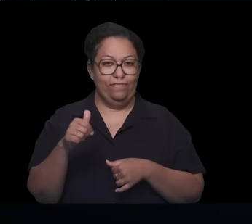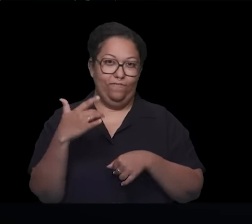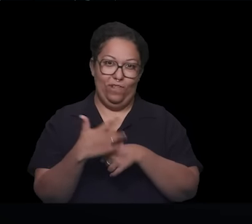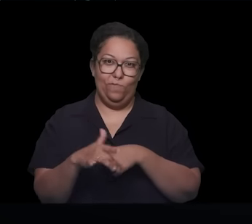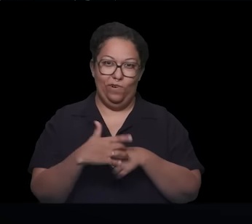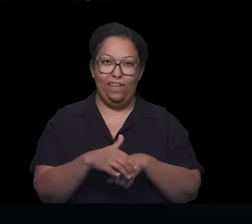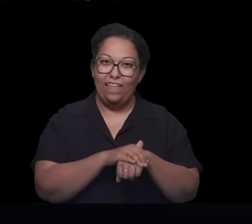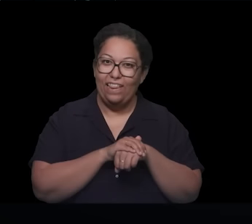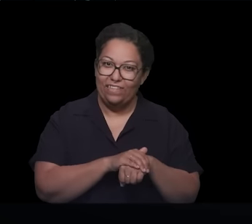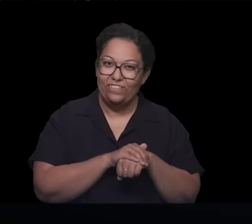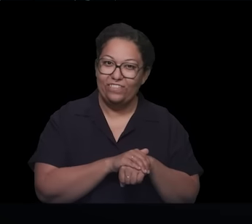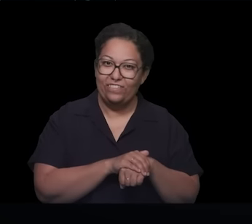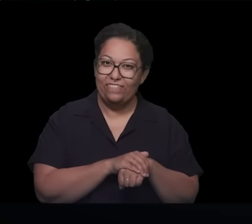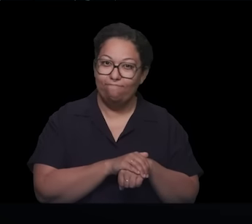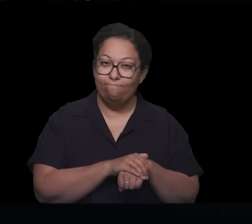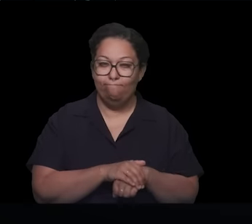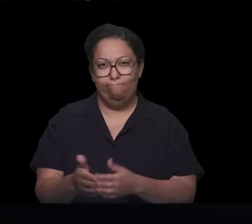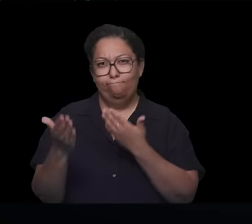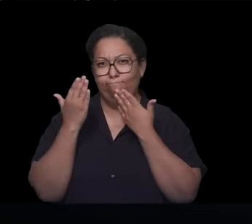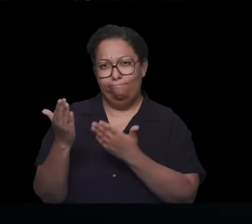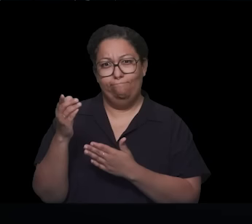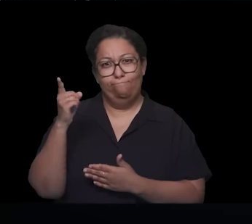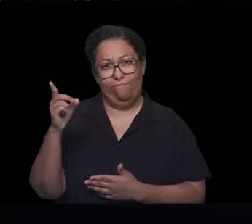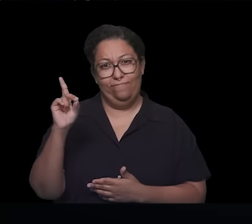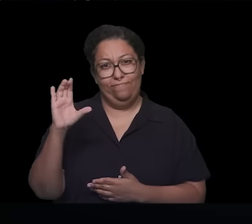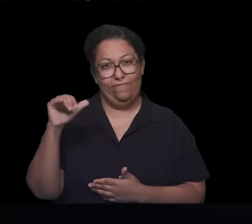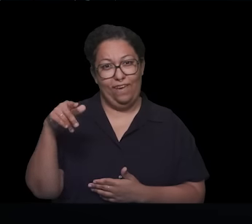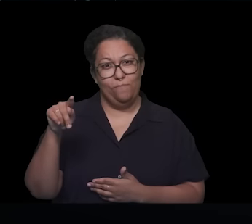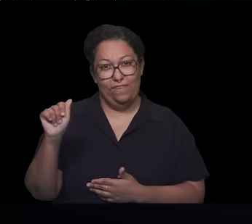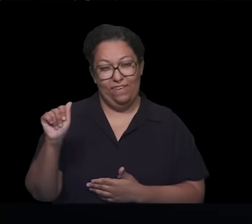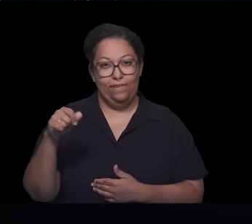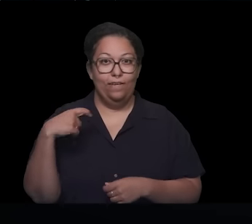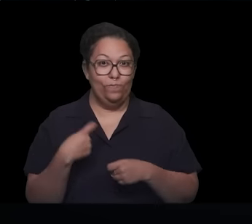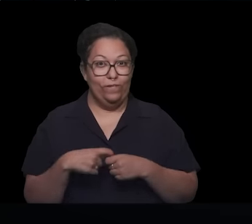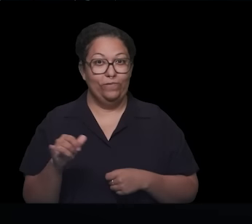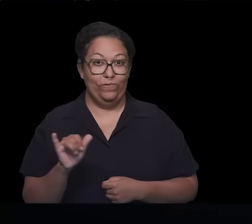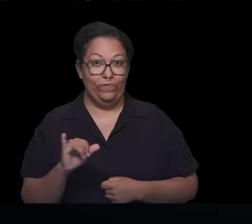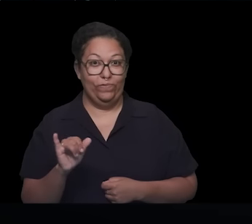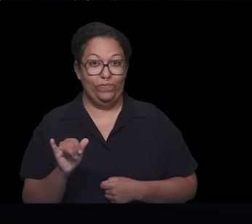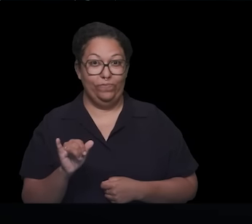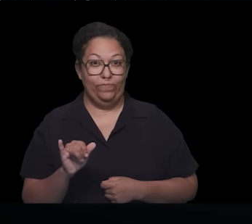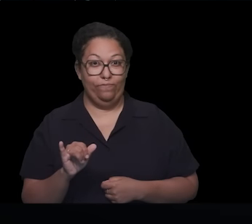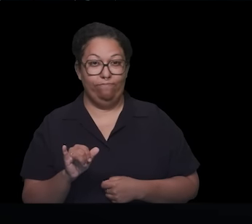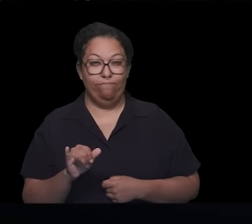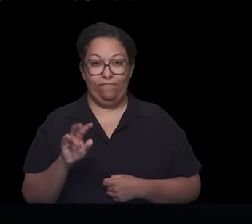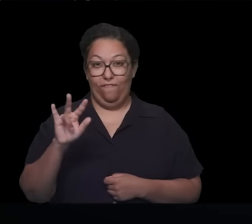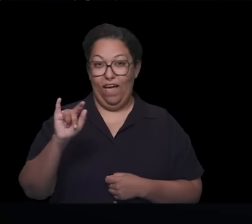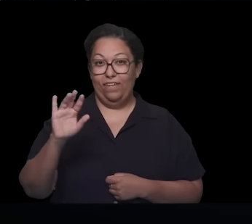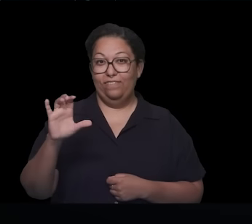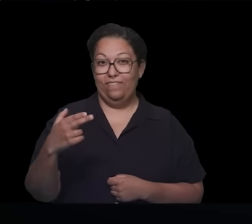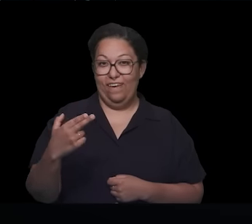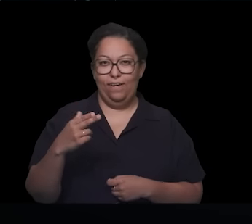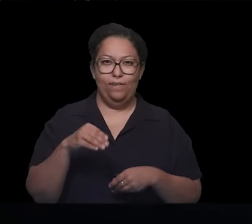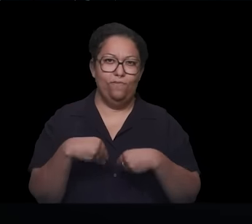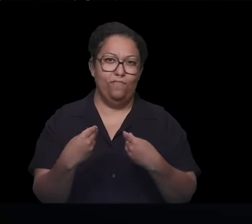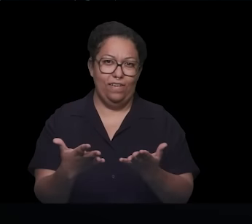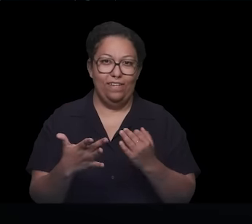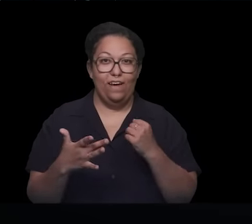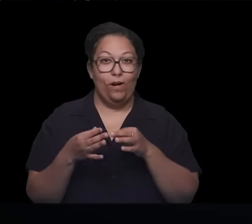Gala is available in English, and thanks to DeCapta, in Spanish as well.